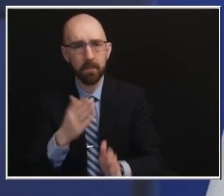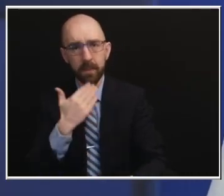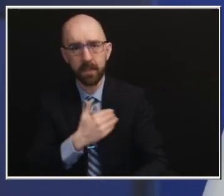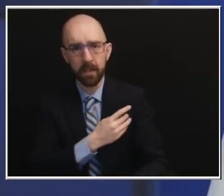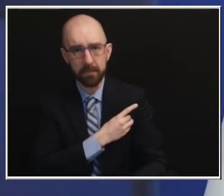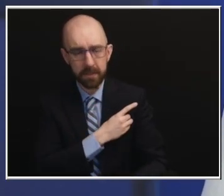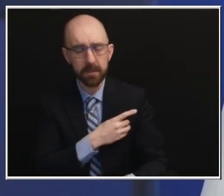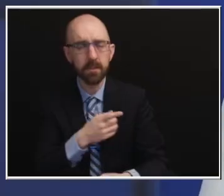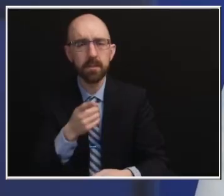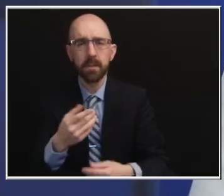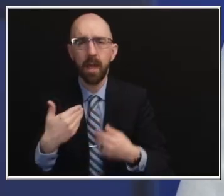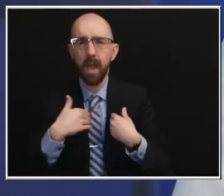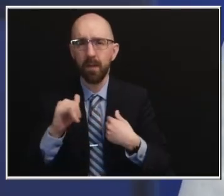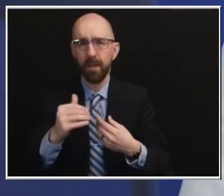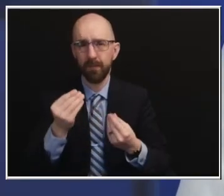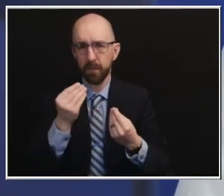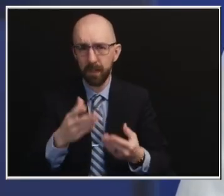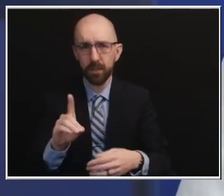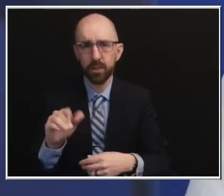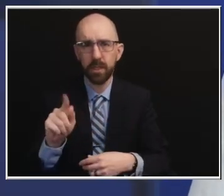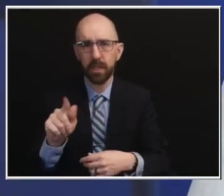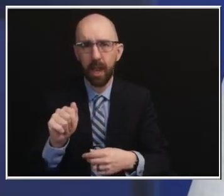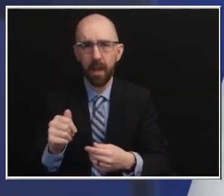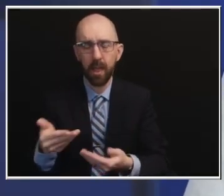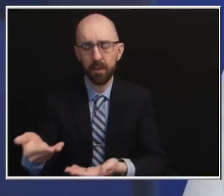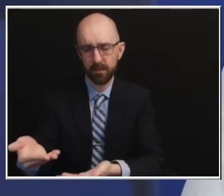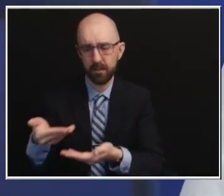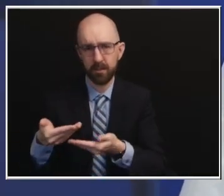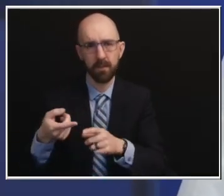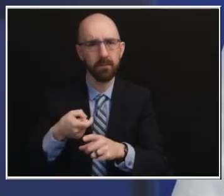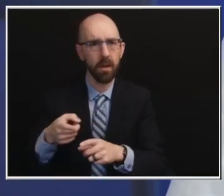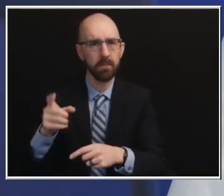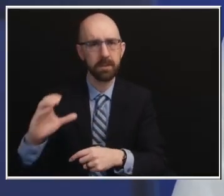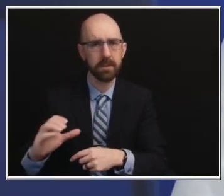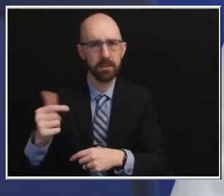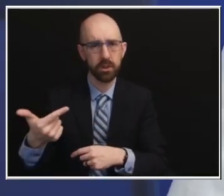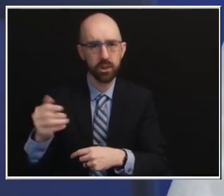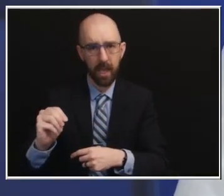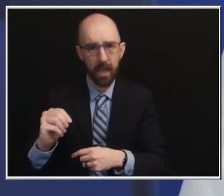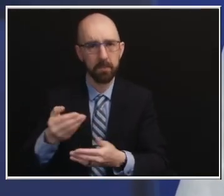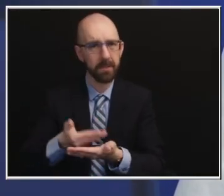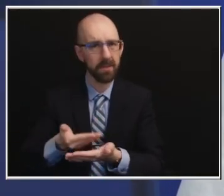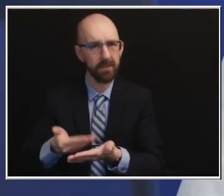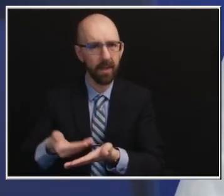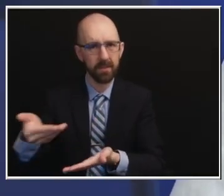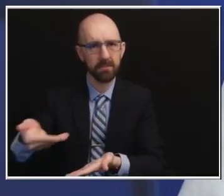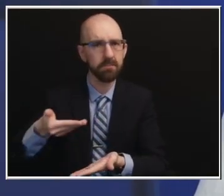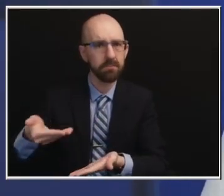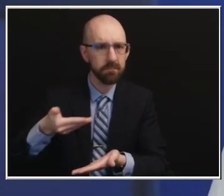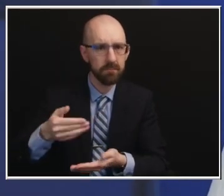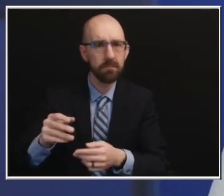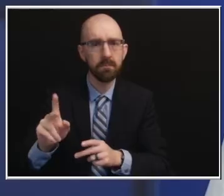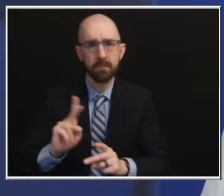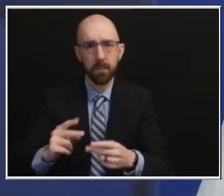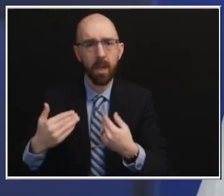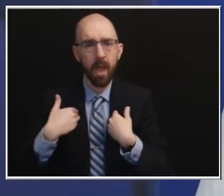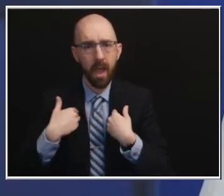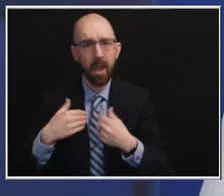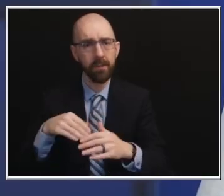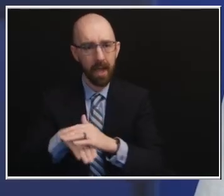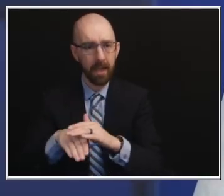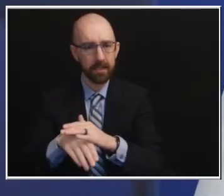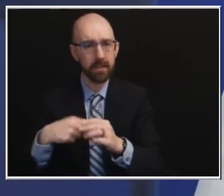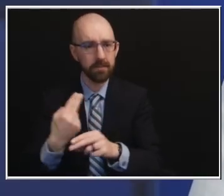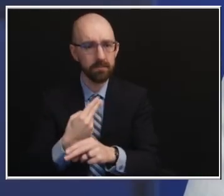the information, the data coming in from a continuous glucose monitor, especially when folks have access to wearing them before